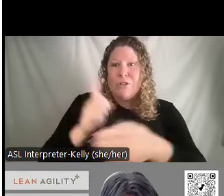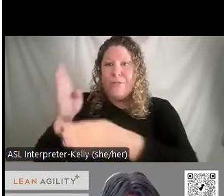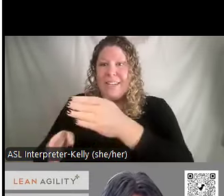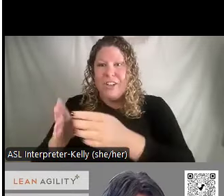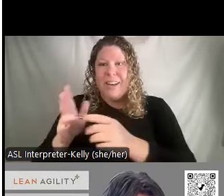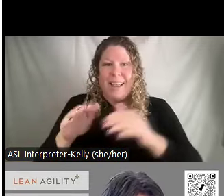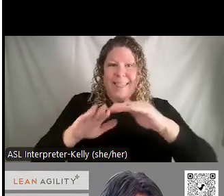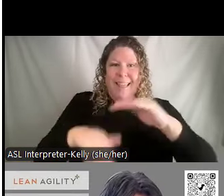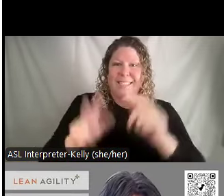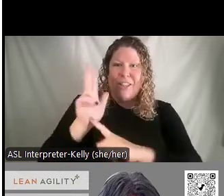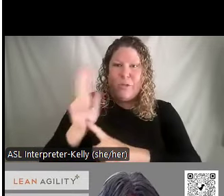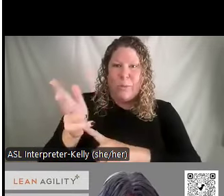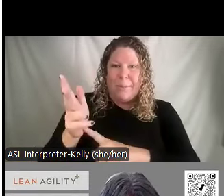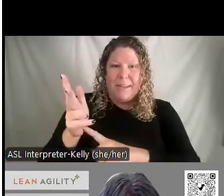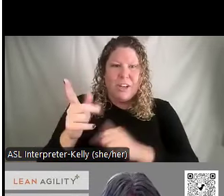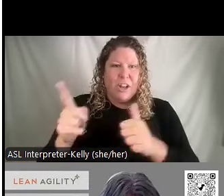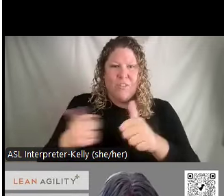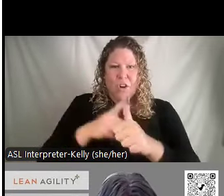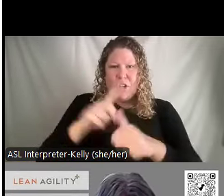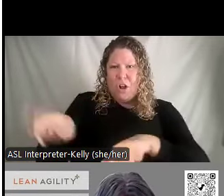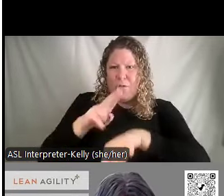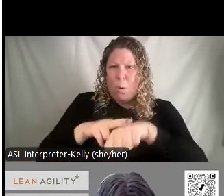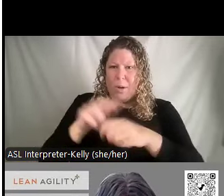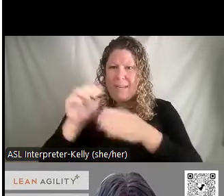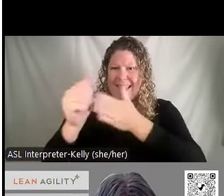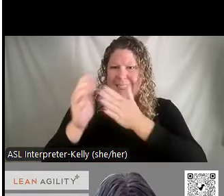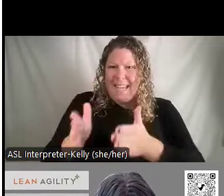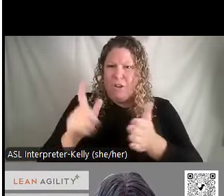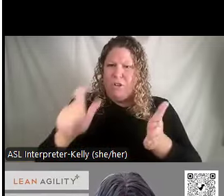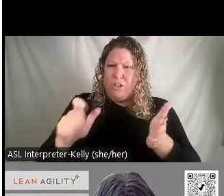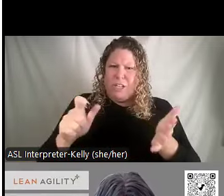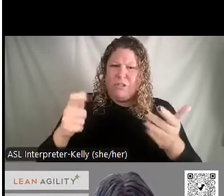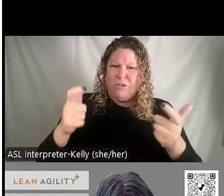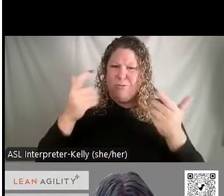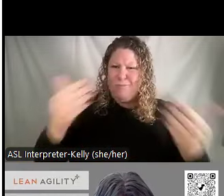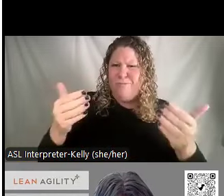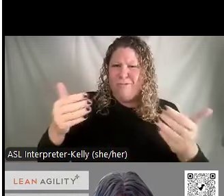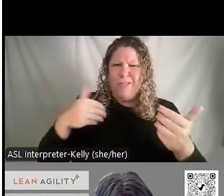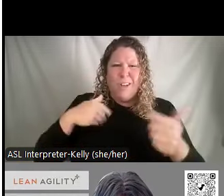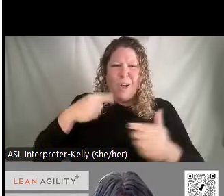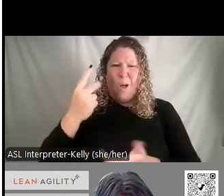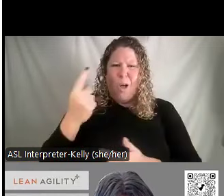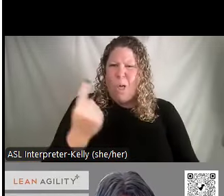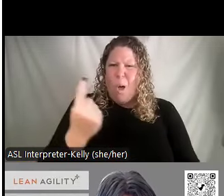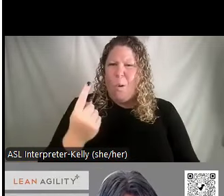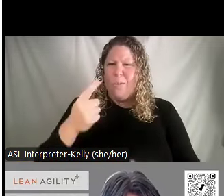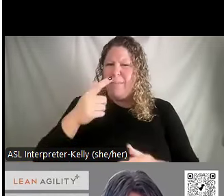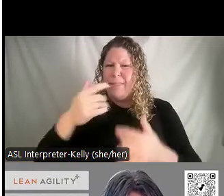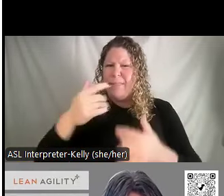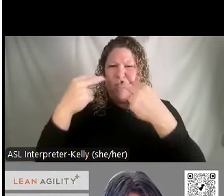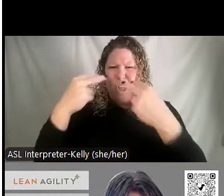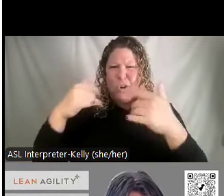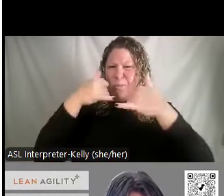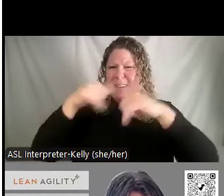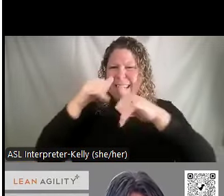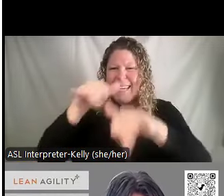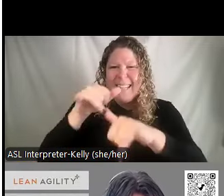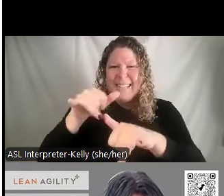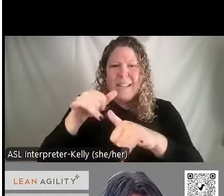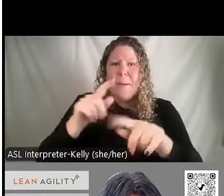some lessons. First, of course, a leader needs the guts to stand alone and look ridiculous. But what he's doing is so simple, it's